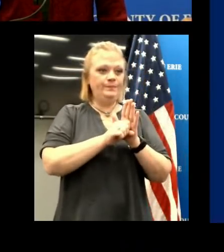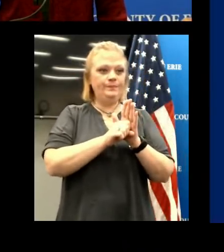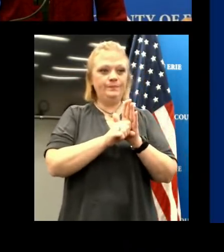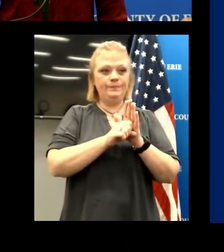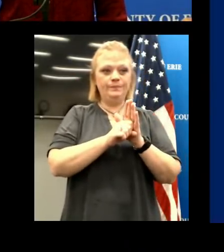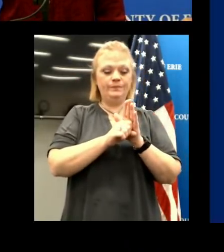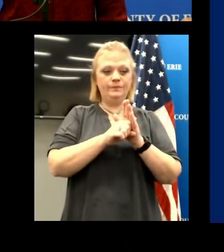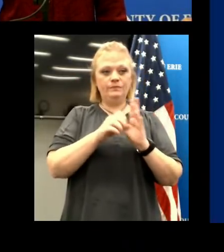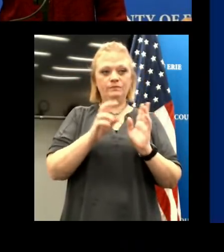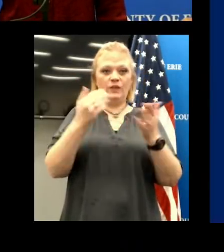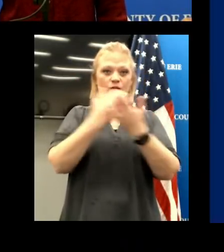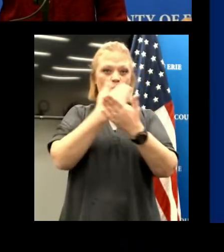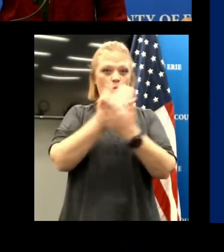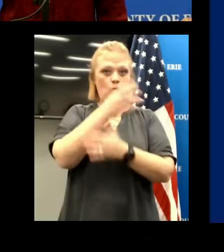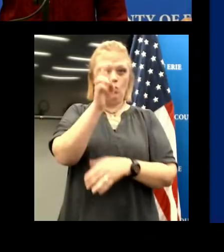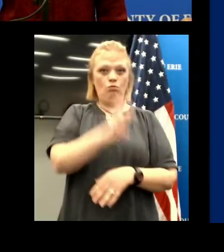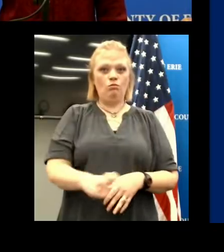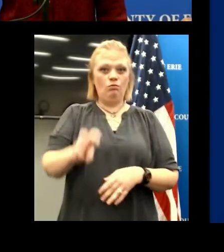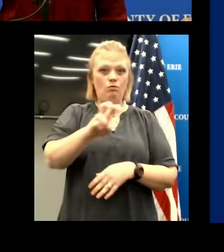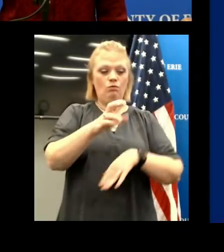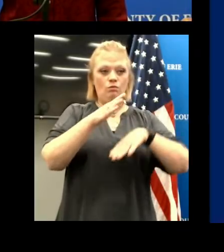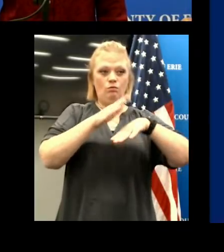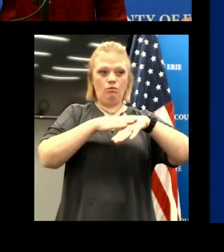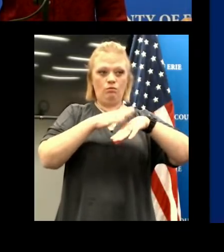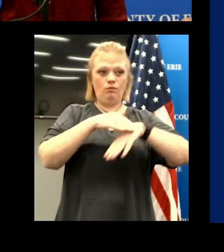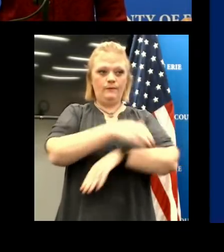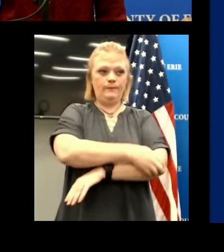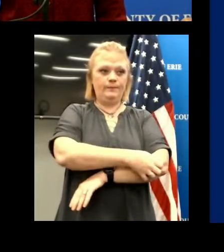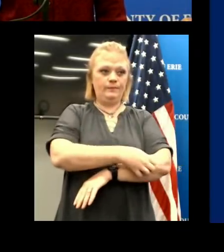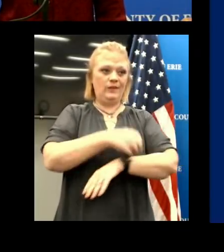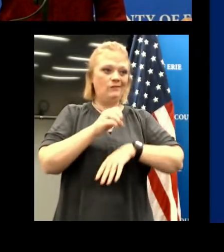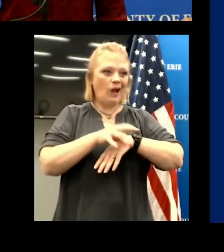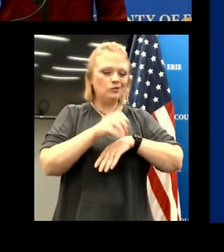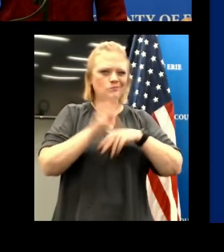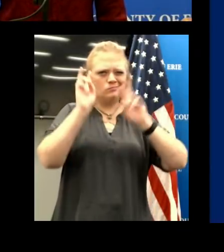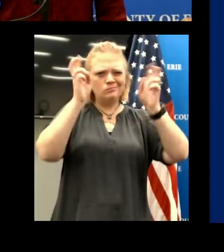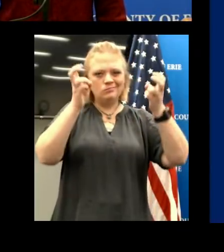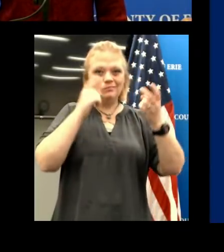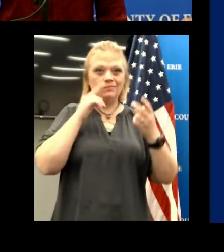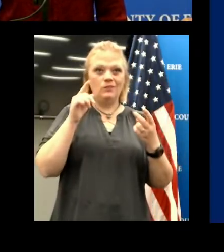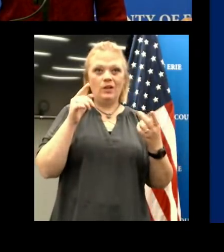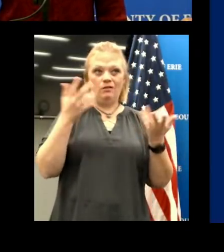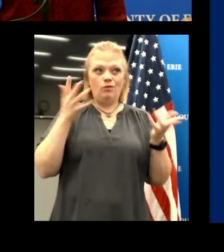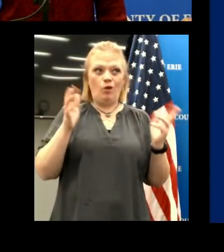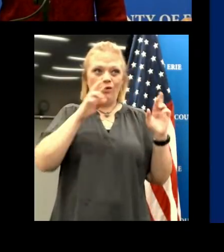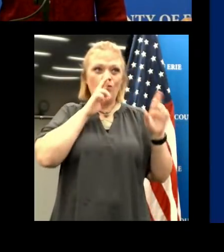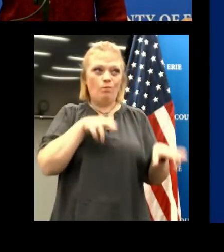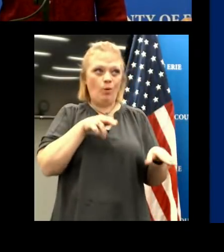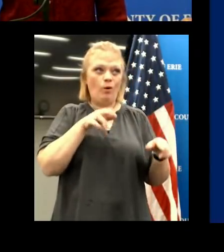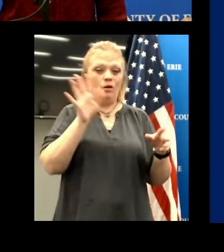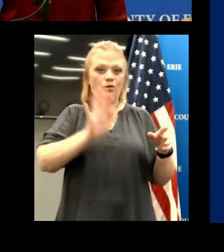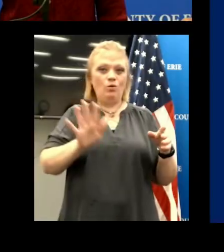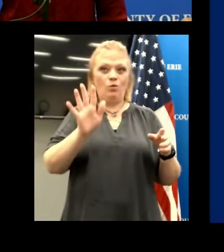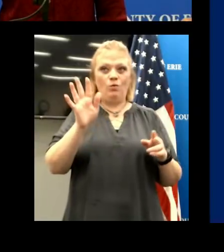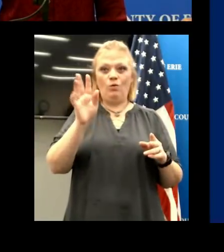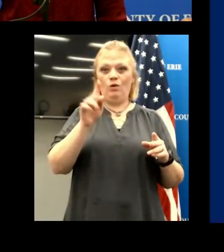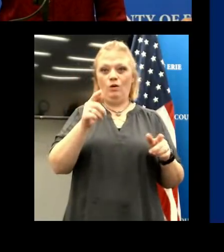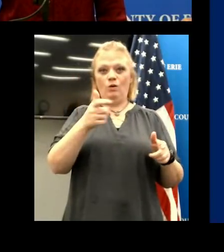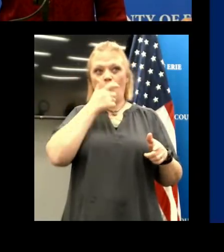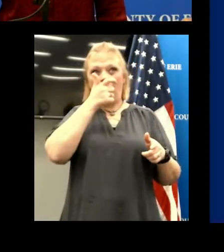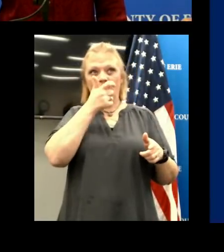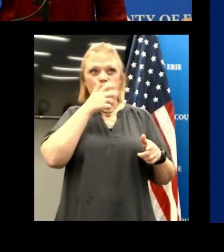travel advisories that I'm sure that the media has been reporting on, and your listeners have been